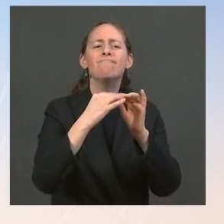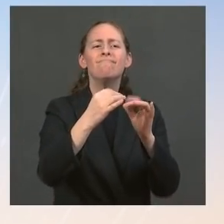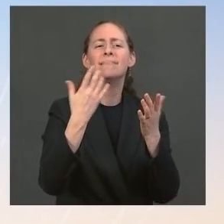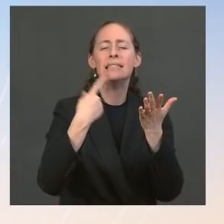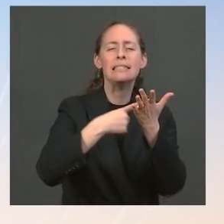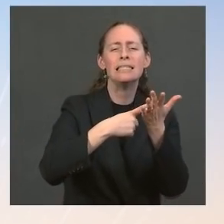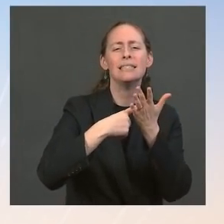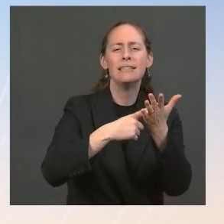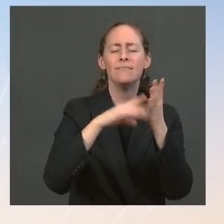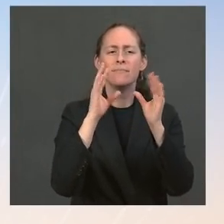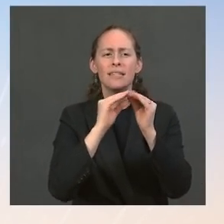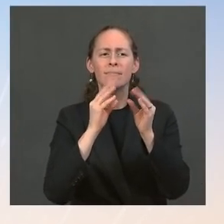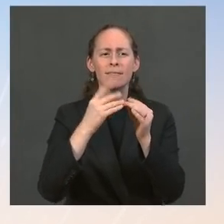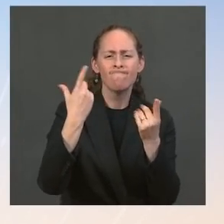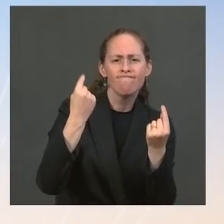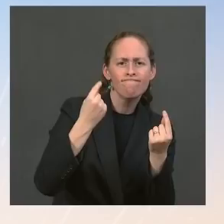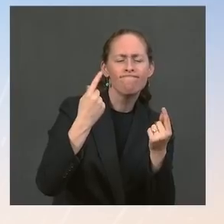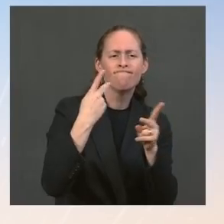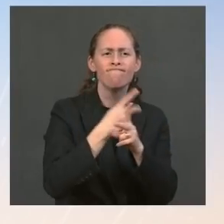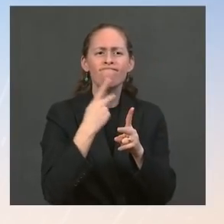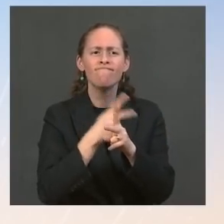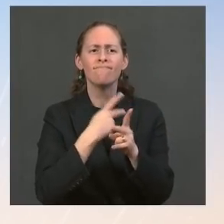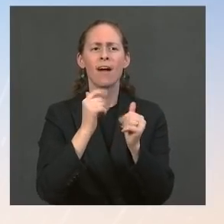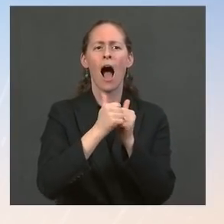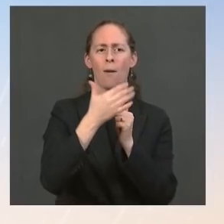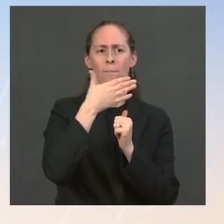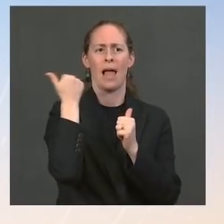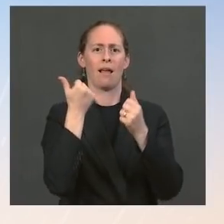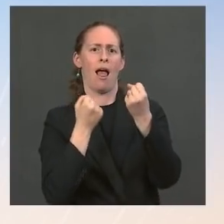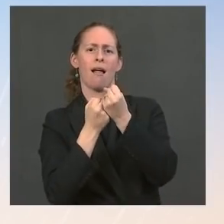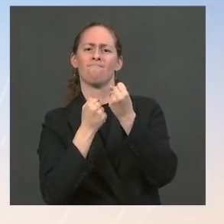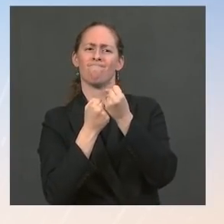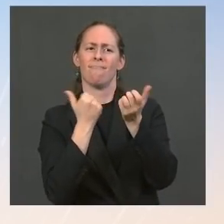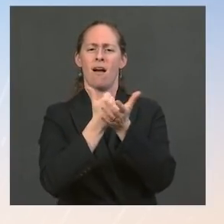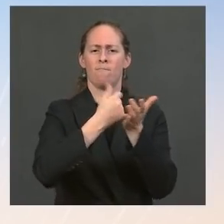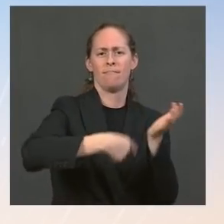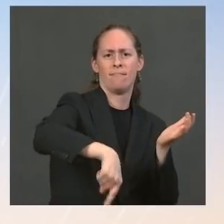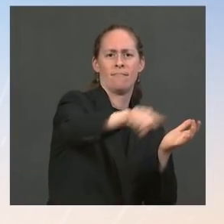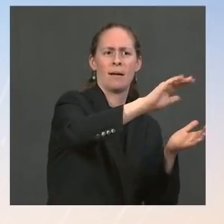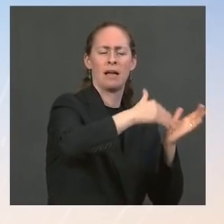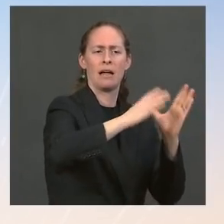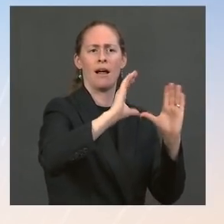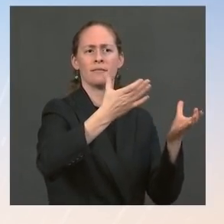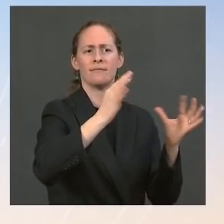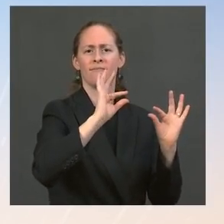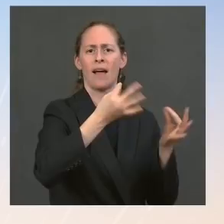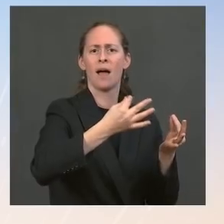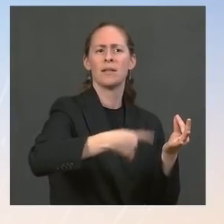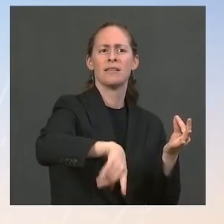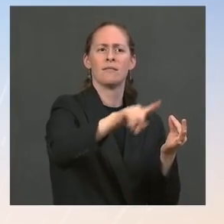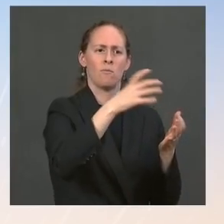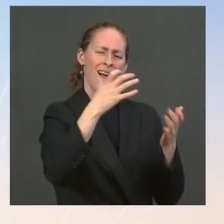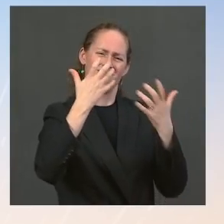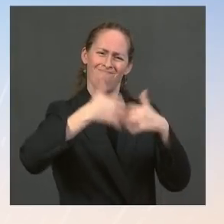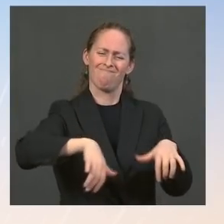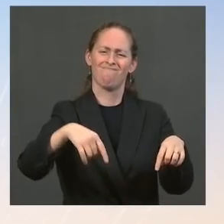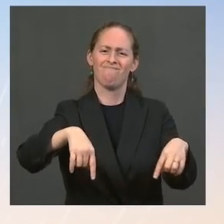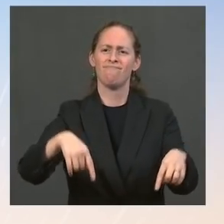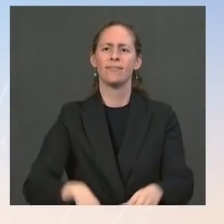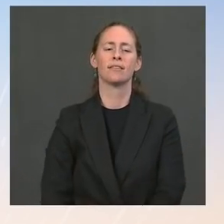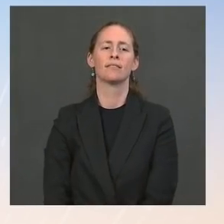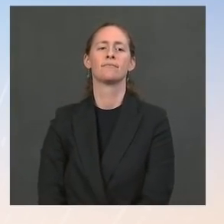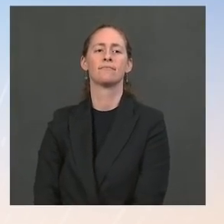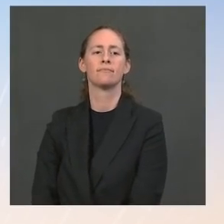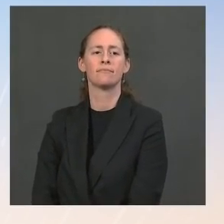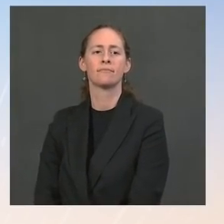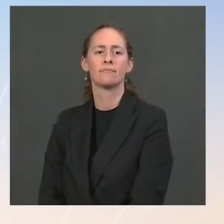focus on bringing relief to the middle class. That's what the president wants to see this agenda accomplish. In an op-ed for USA Today